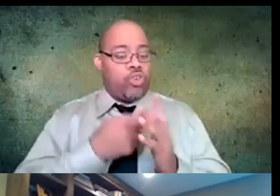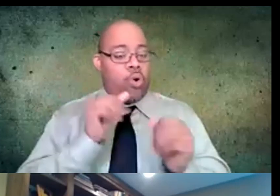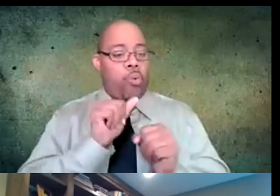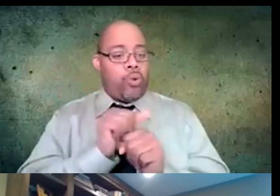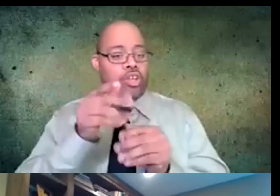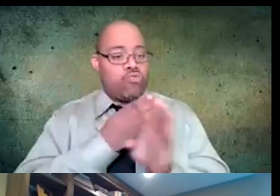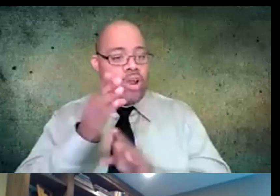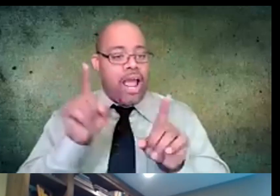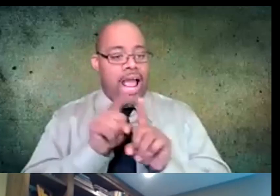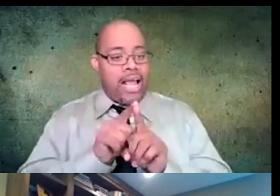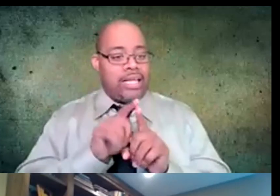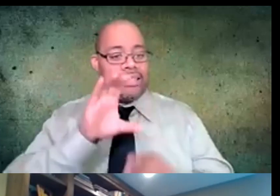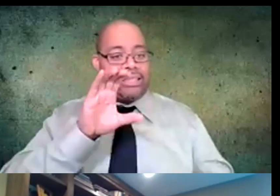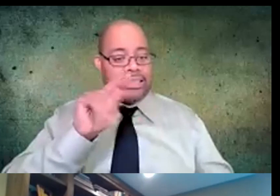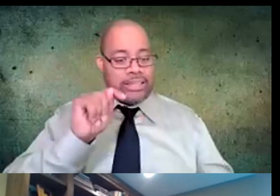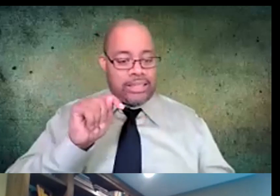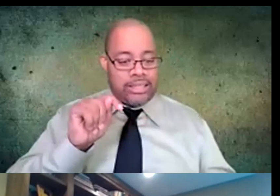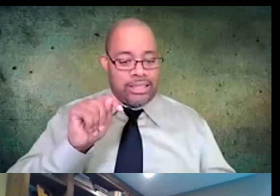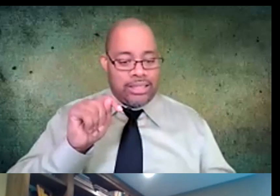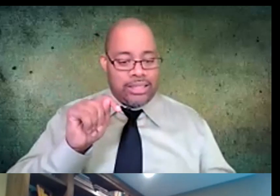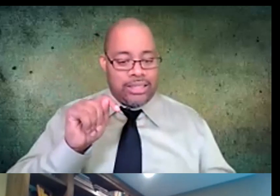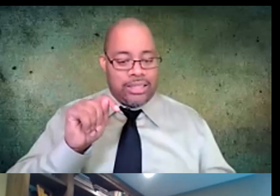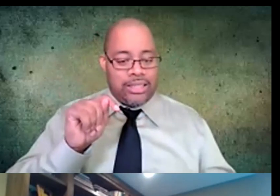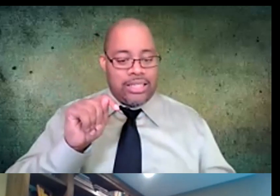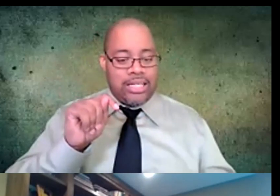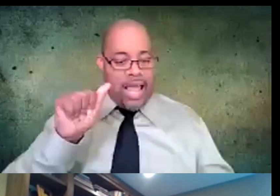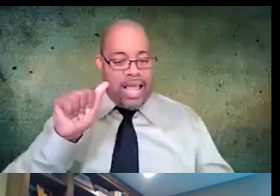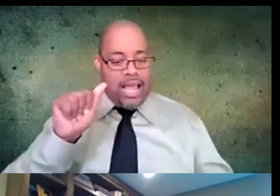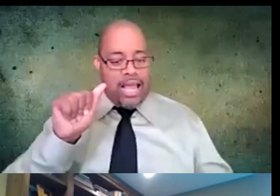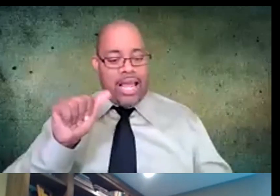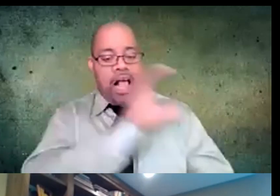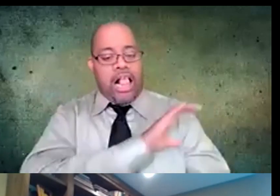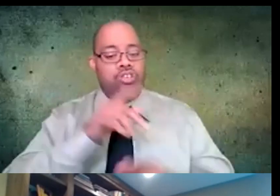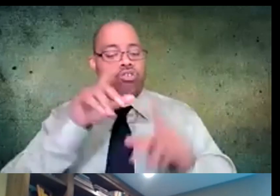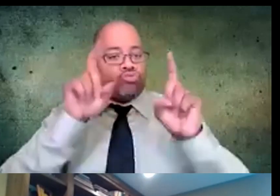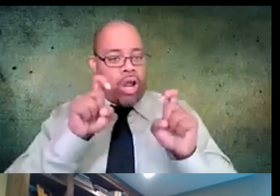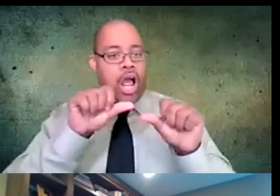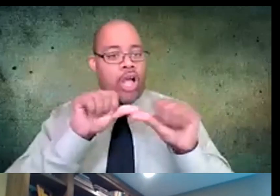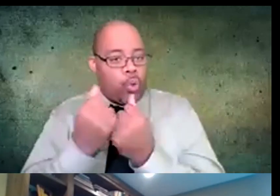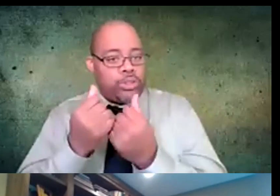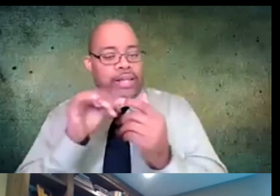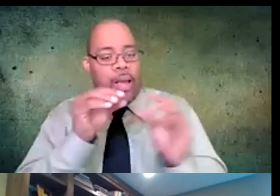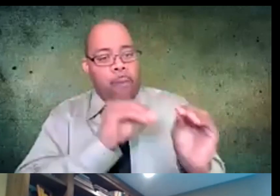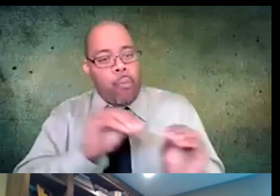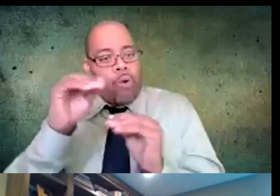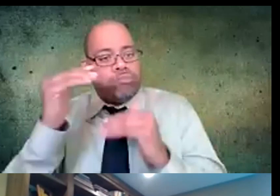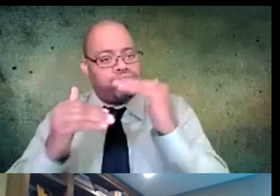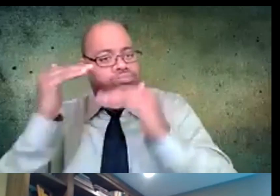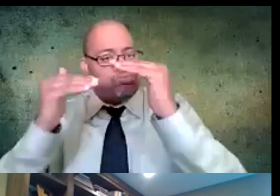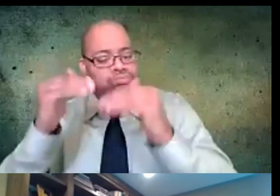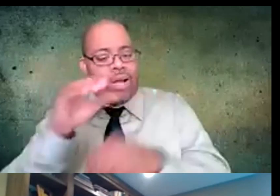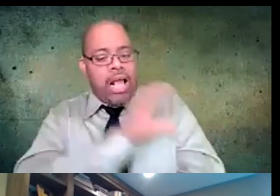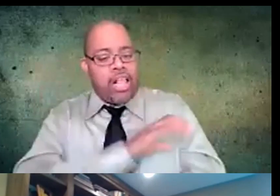career as a CTA, clinical trial associate, and then moved their way into more seasoned clinical operation and clinical